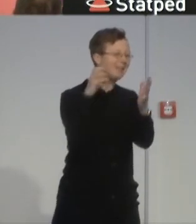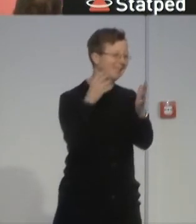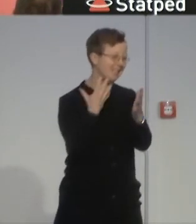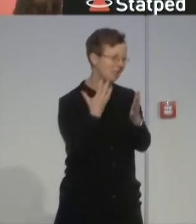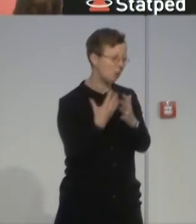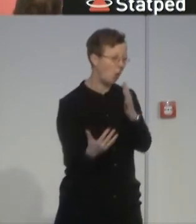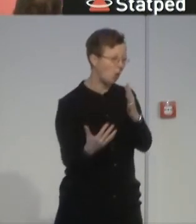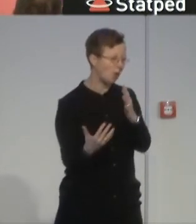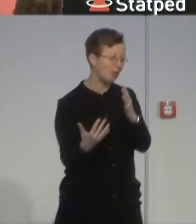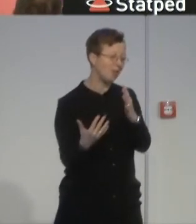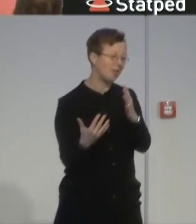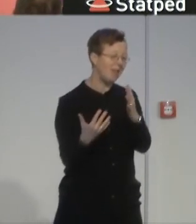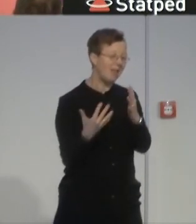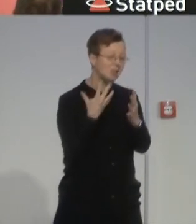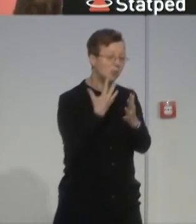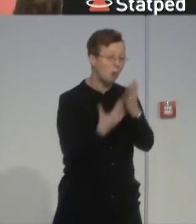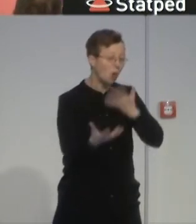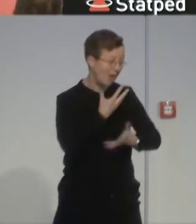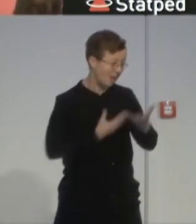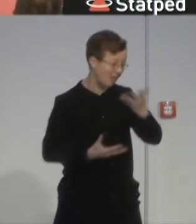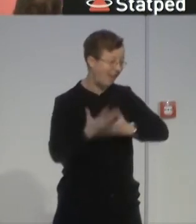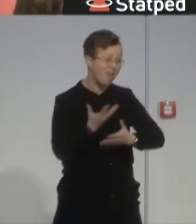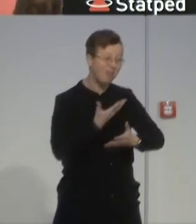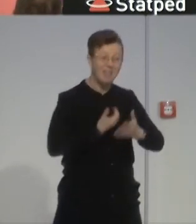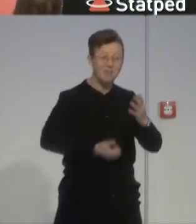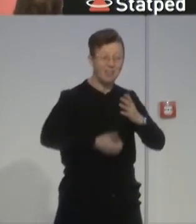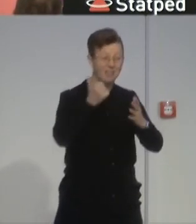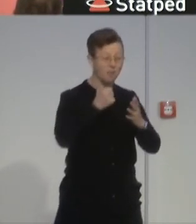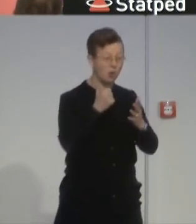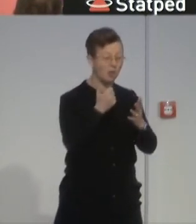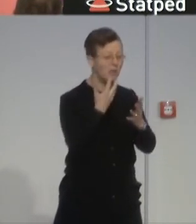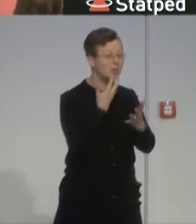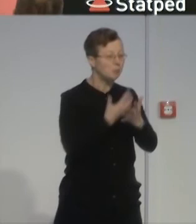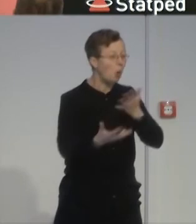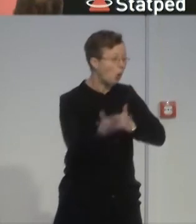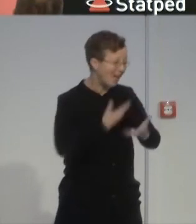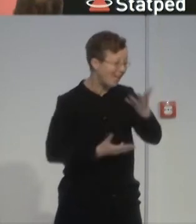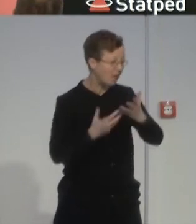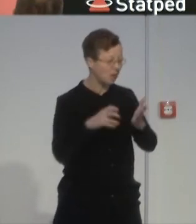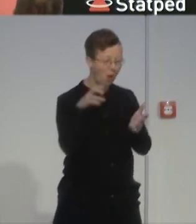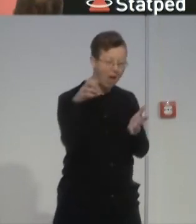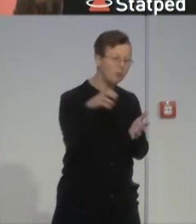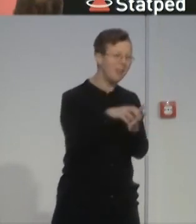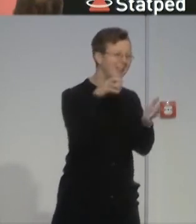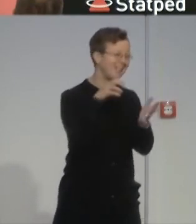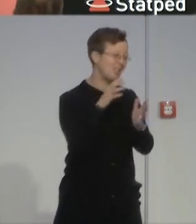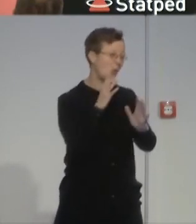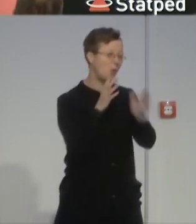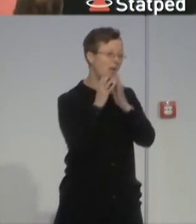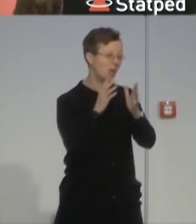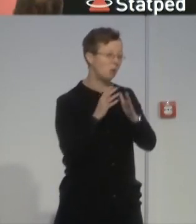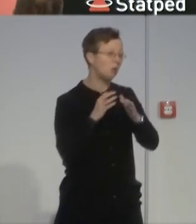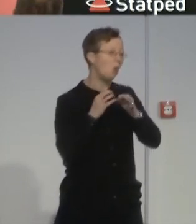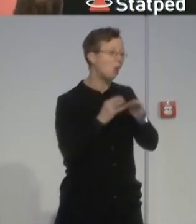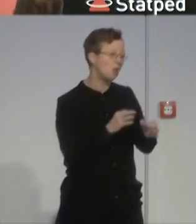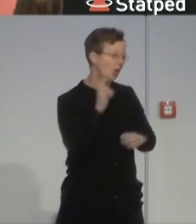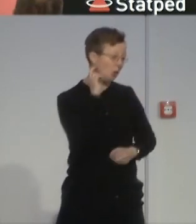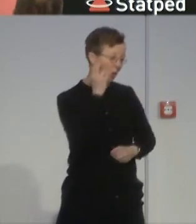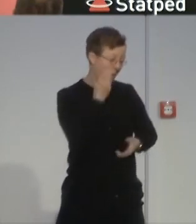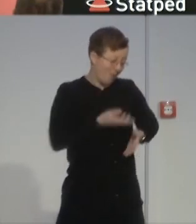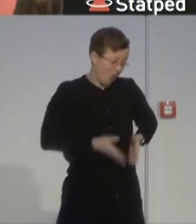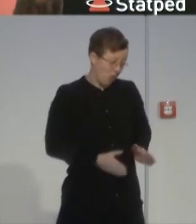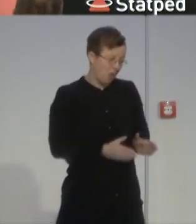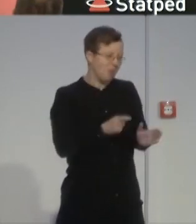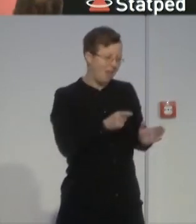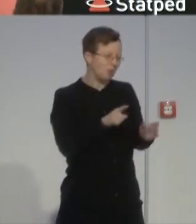part of languaging, of course. It's very essential to languaging. The authentic communication of the congenital deafblindness